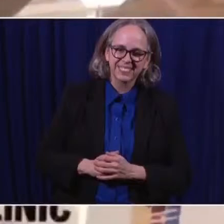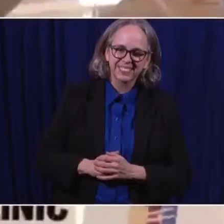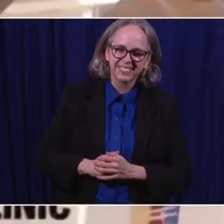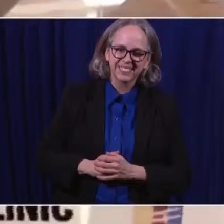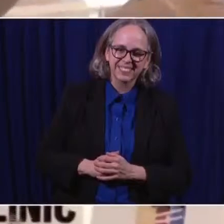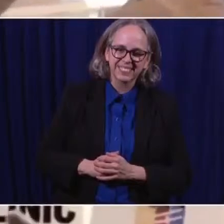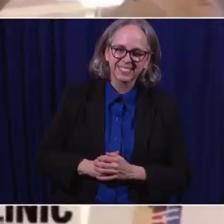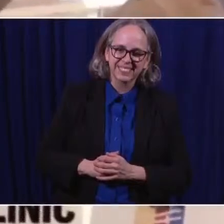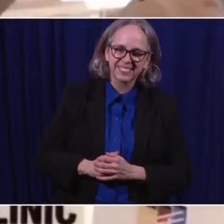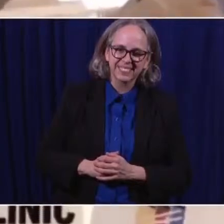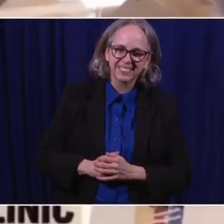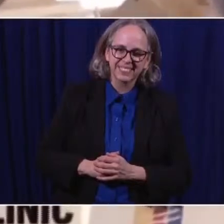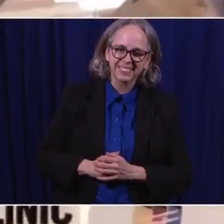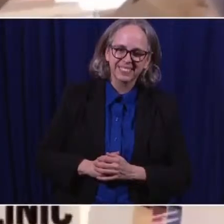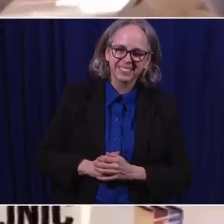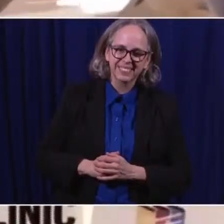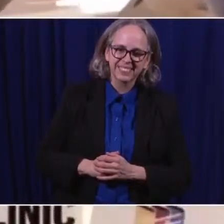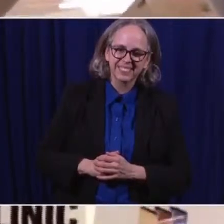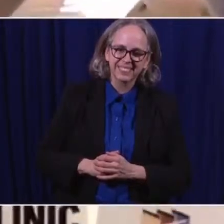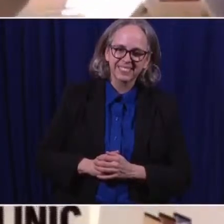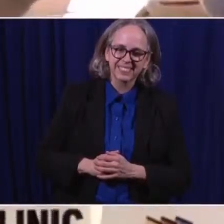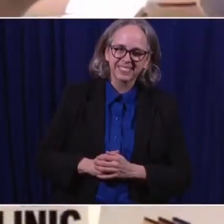Here we go.